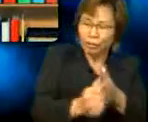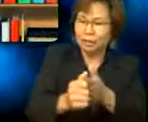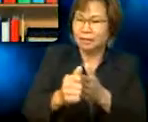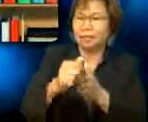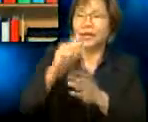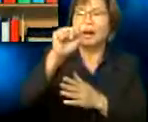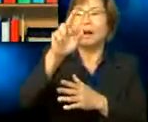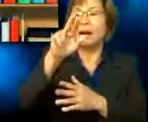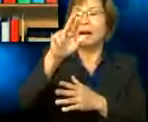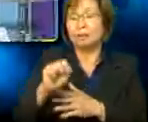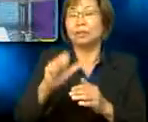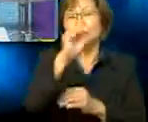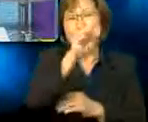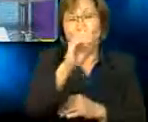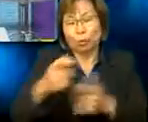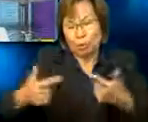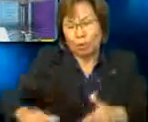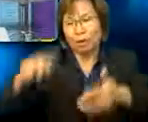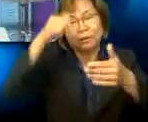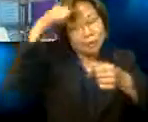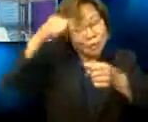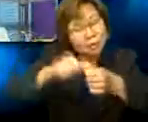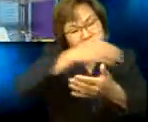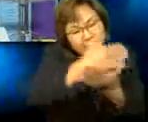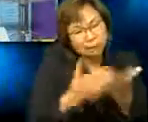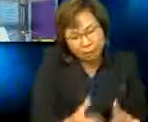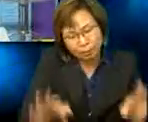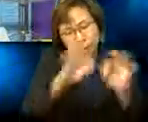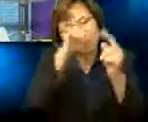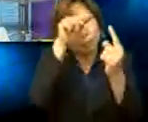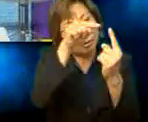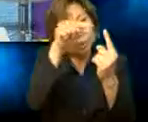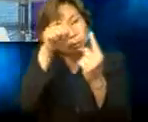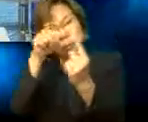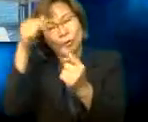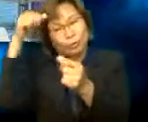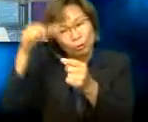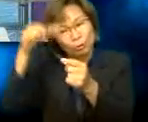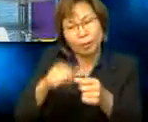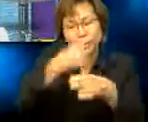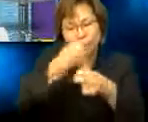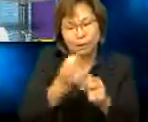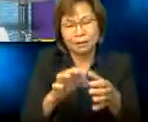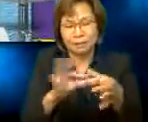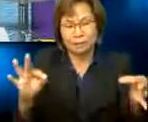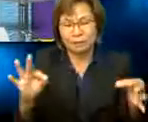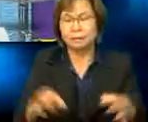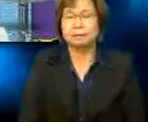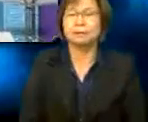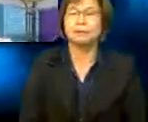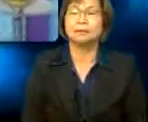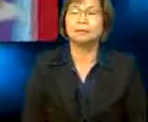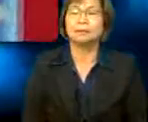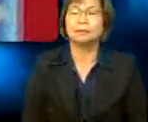Mr. Aris. So, let's recall some of the important points to remember when making